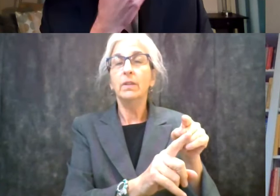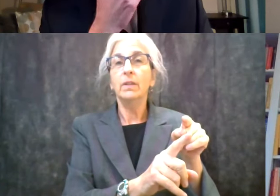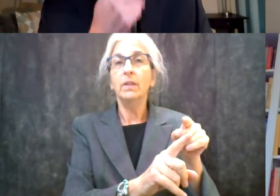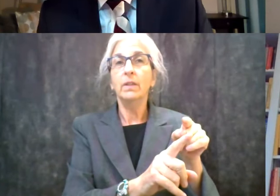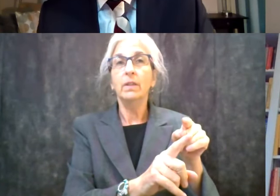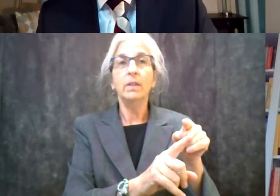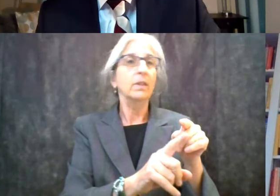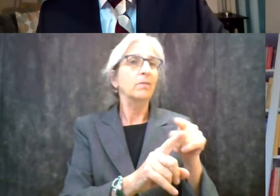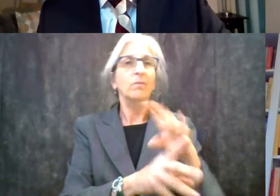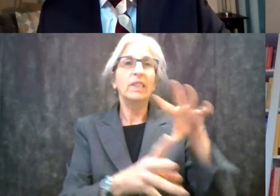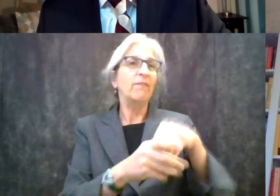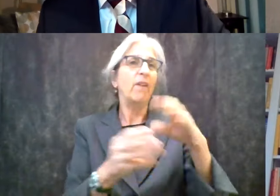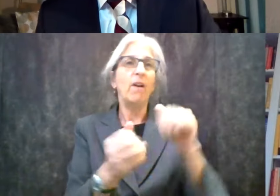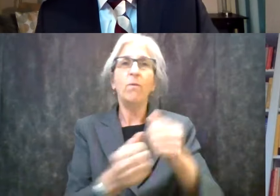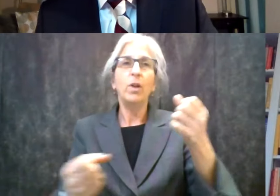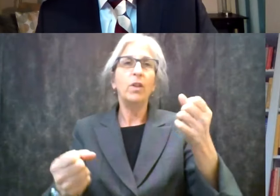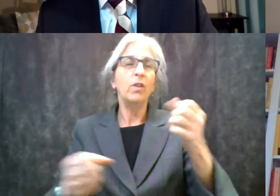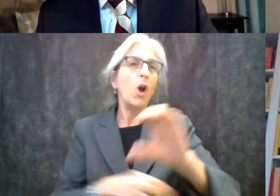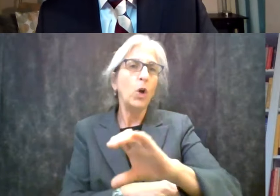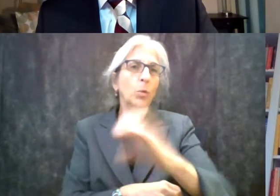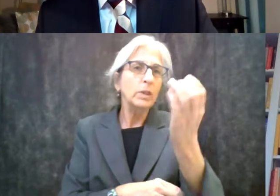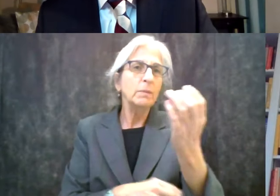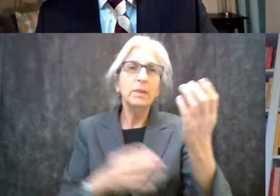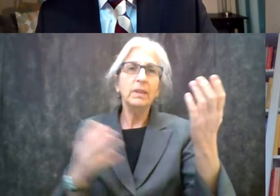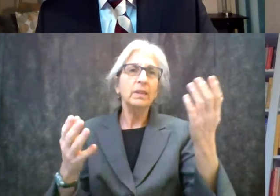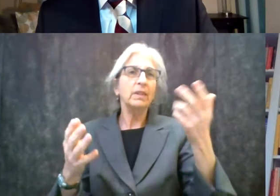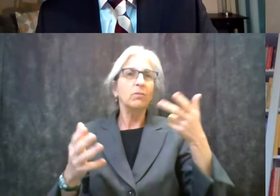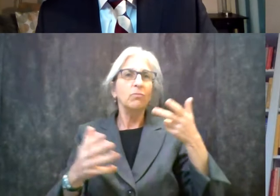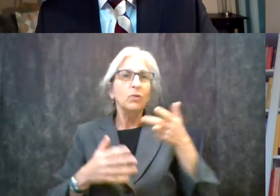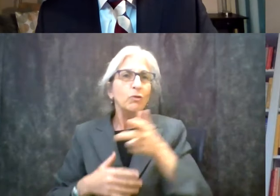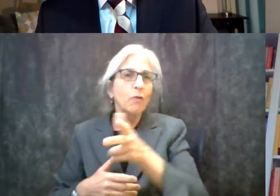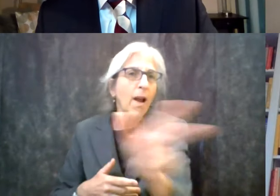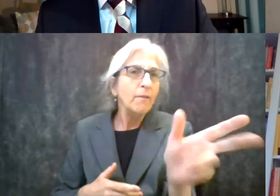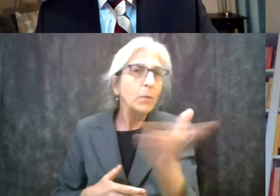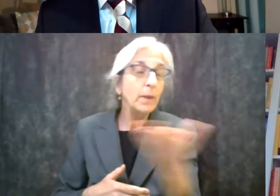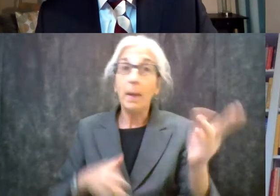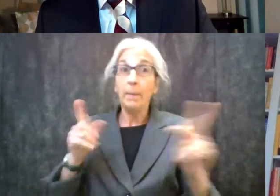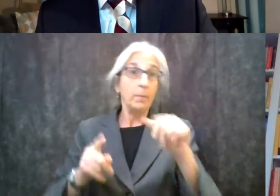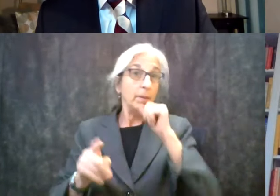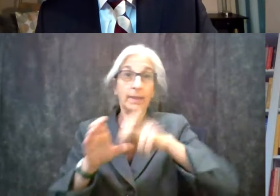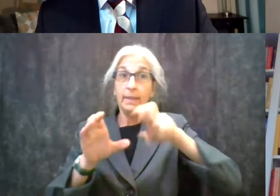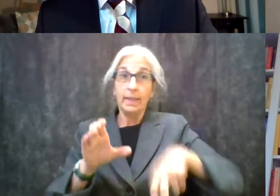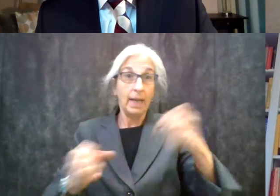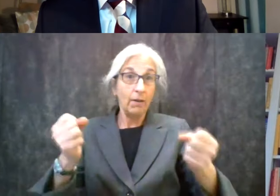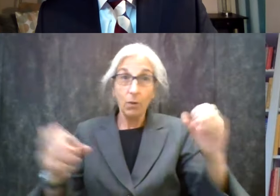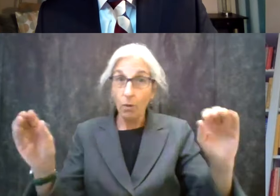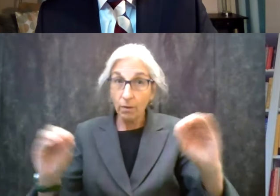a Christmas drive. It was a drive-through. The people did not get out of the car.